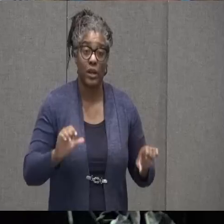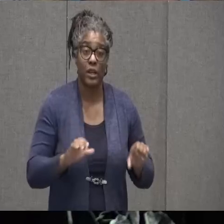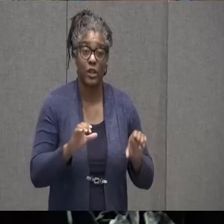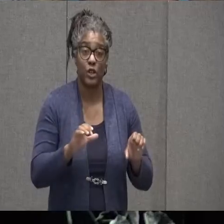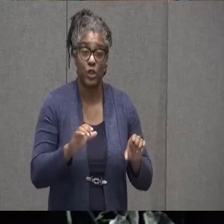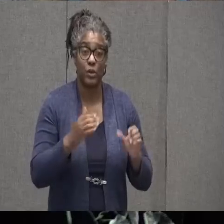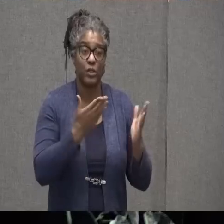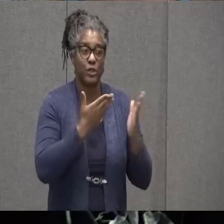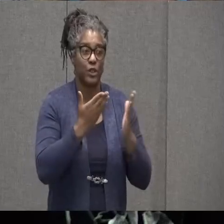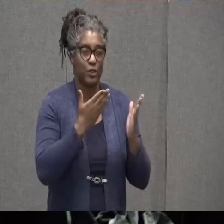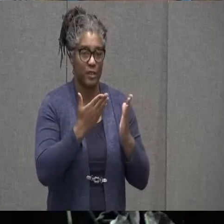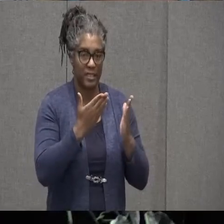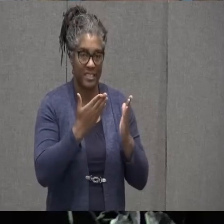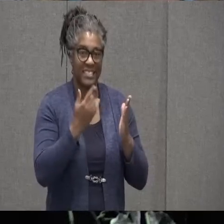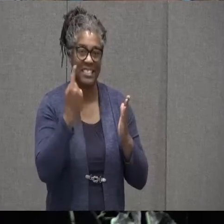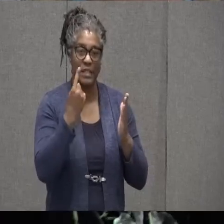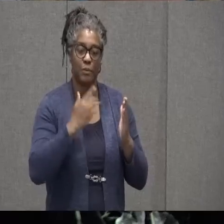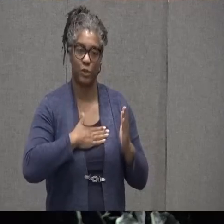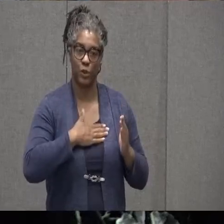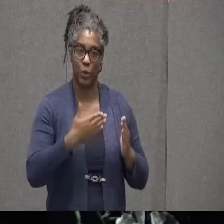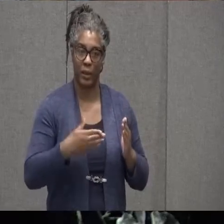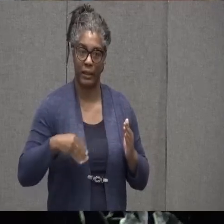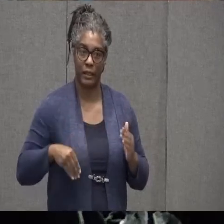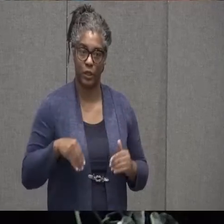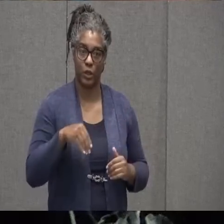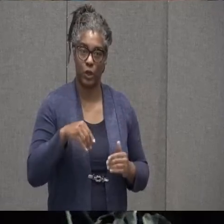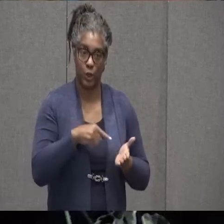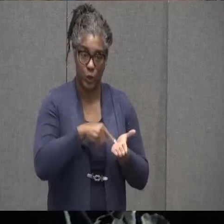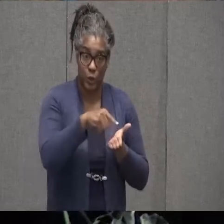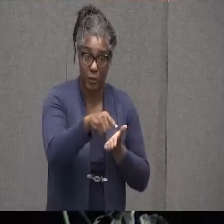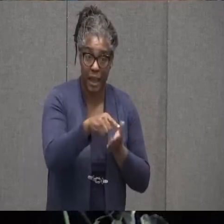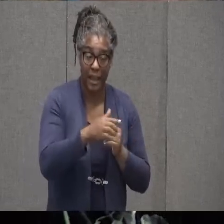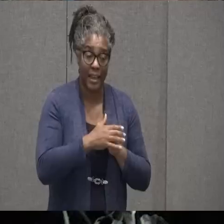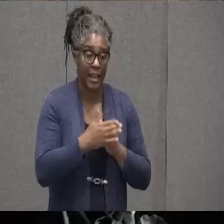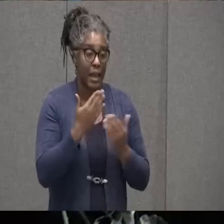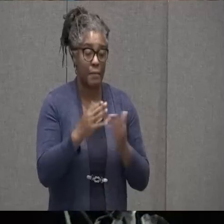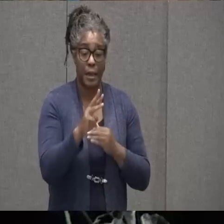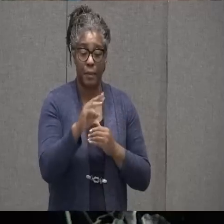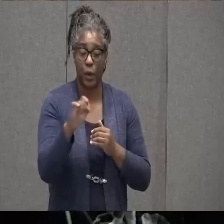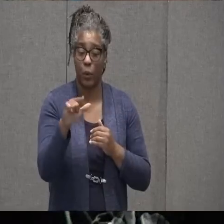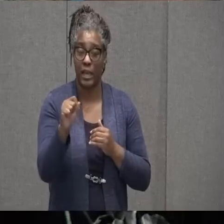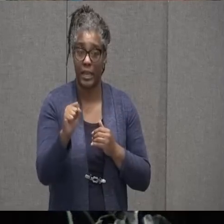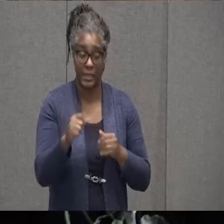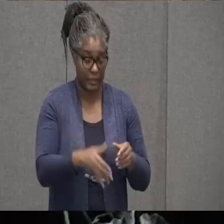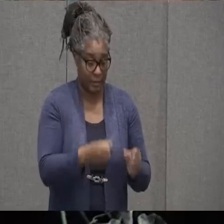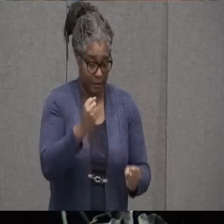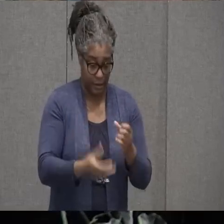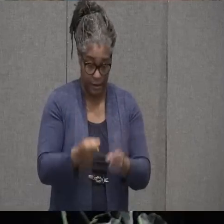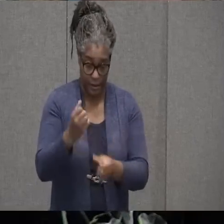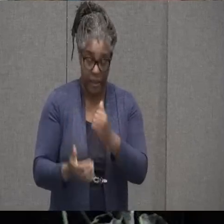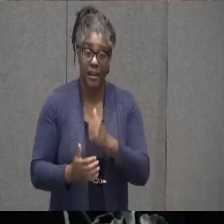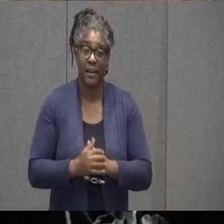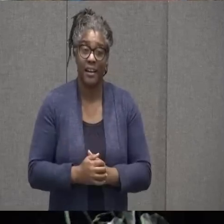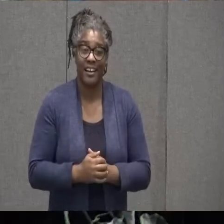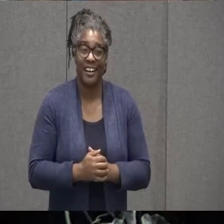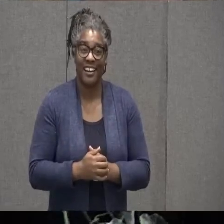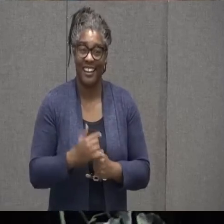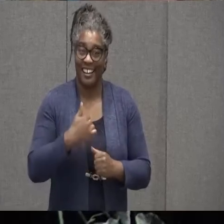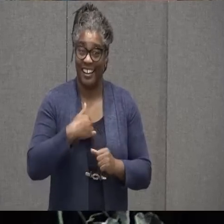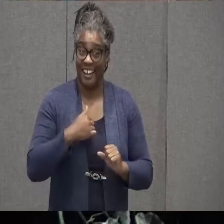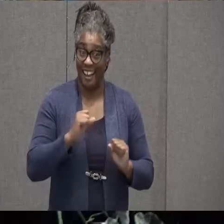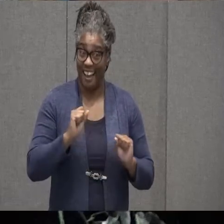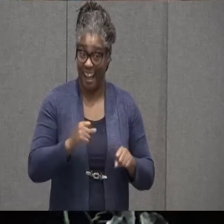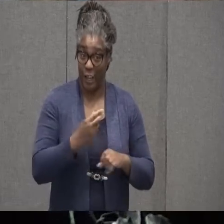that they might be willing to pay you for? Like maybe pull weeds for your neighbor. I really could use a nice weed